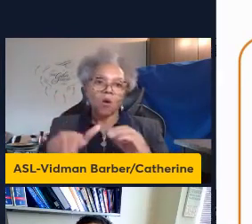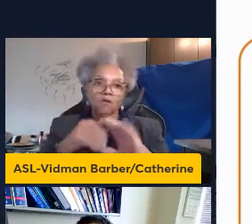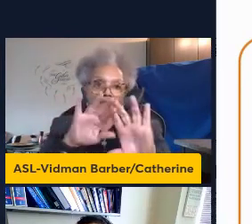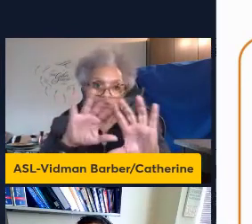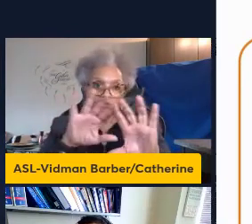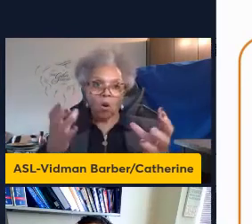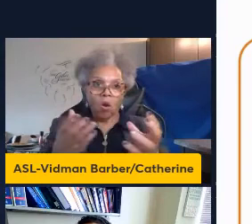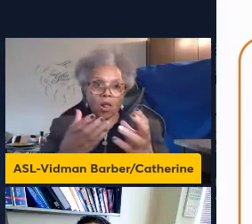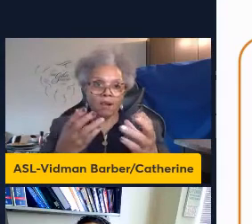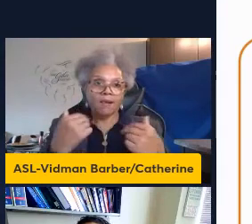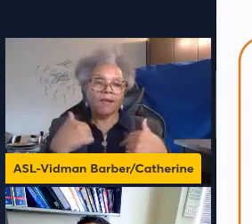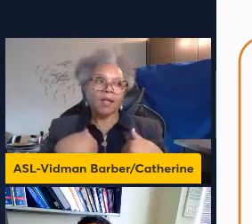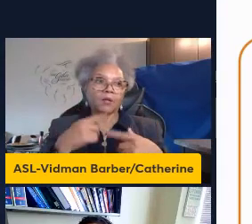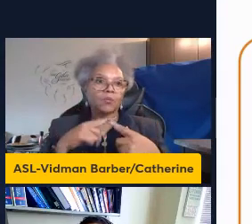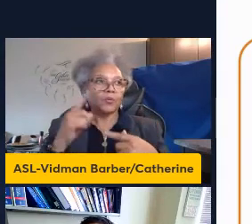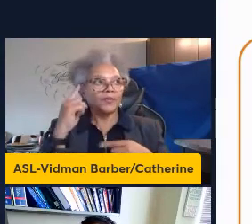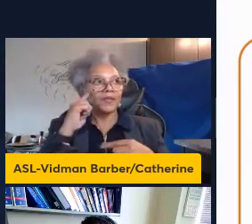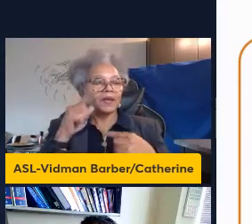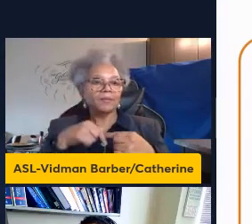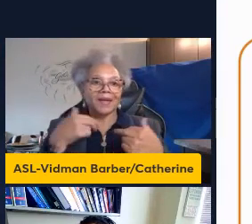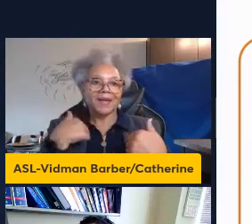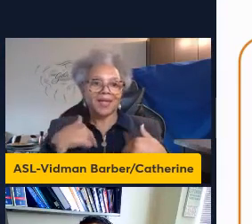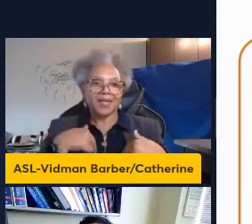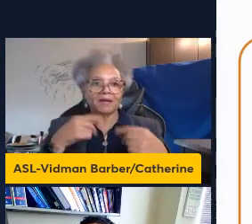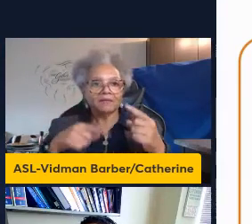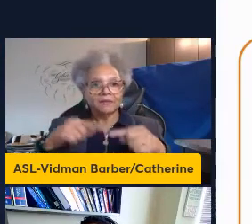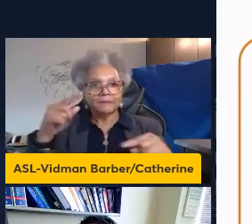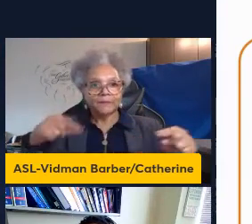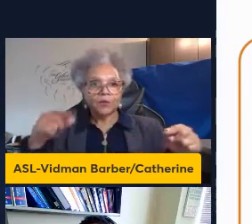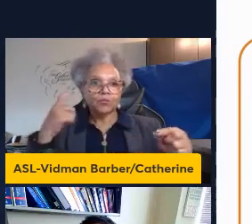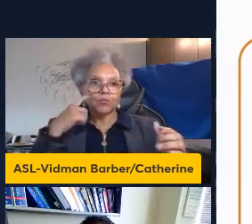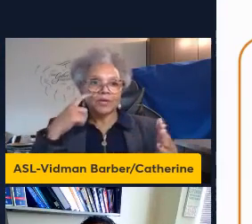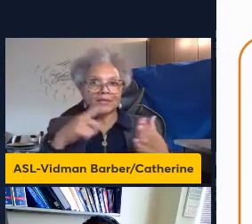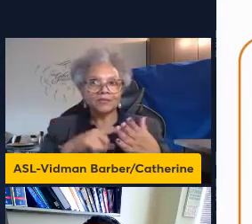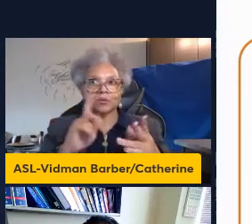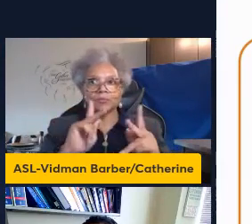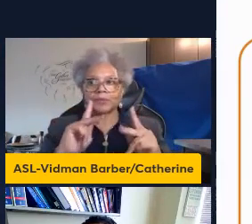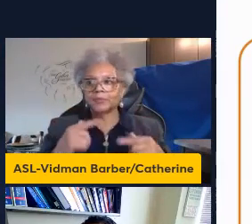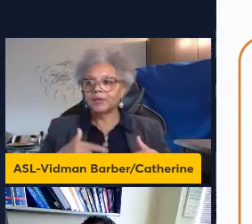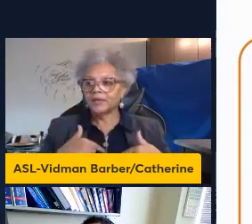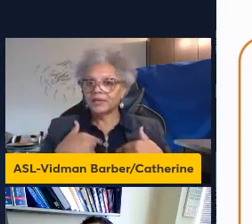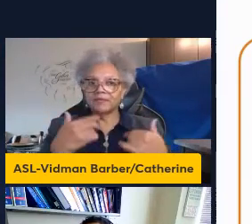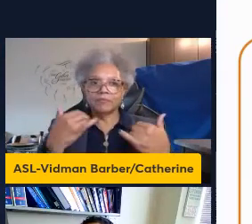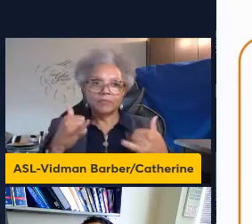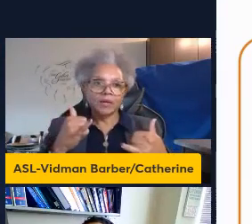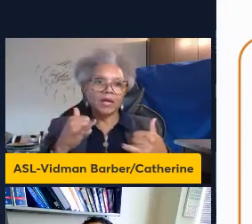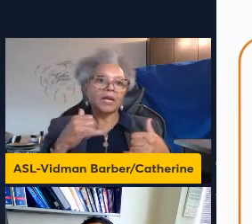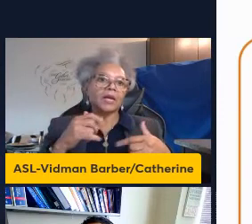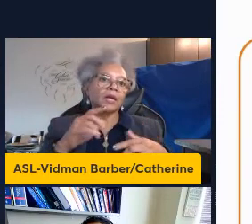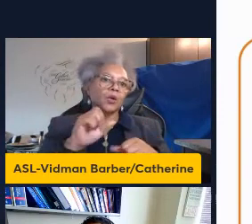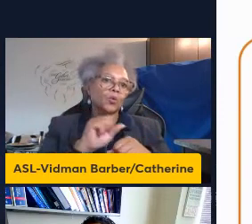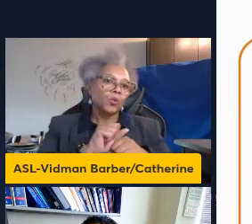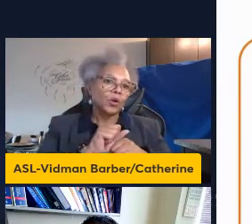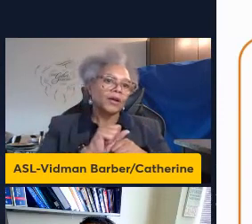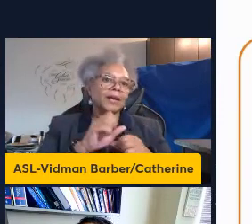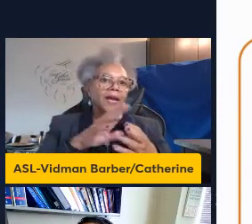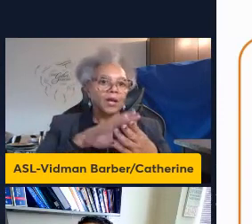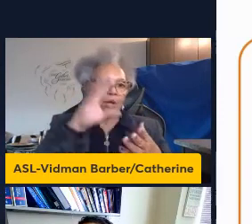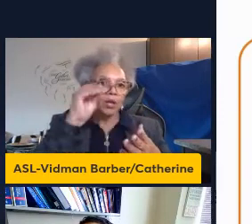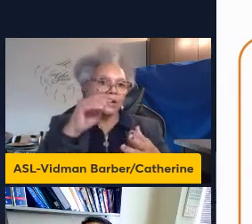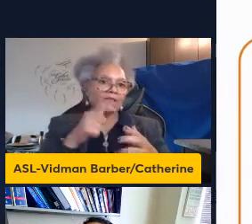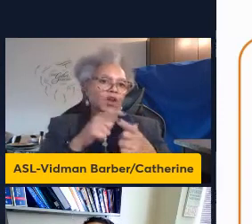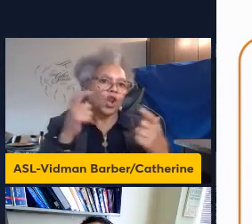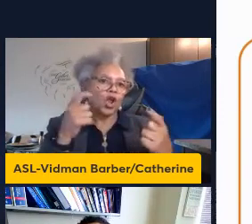health disparities, we recognize that where people live, play, work, and learn have a bigger bigger impact on their